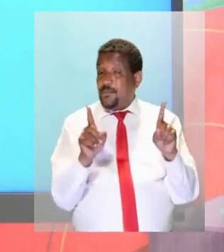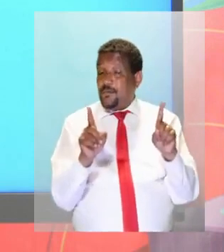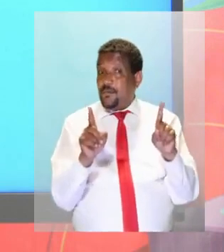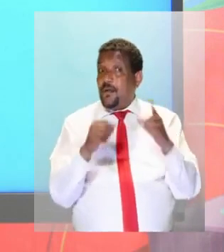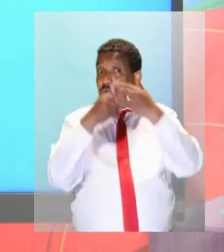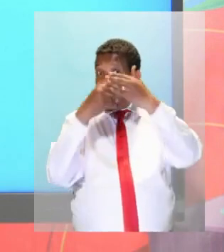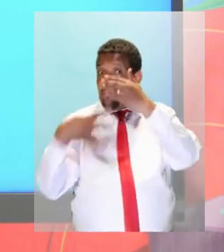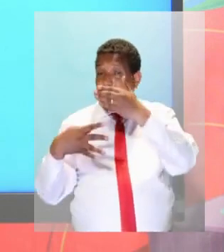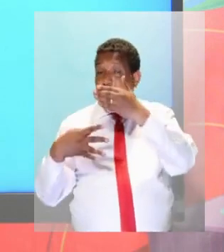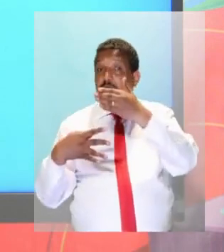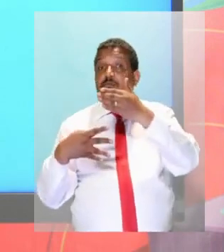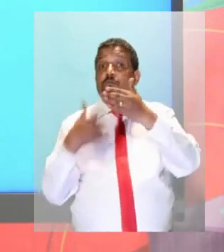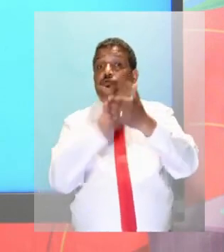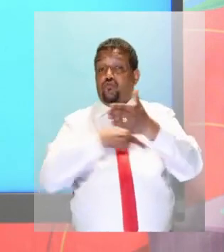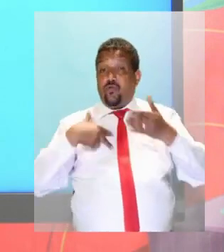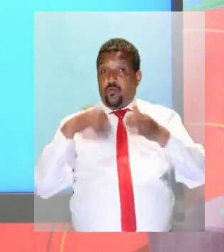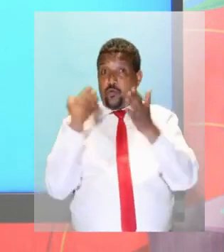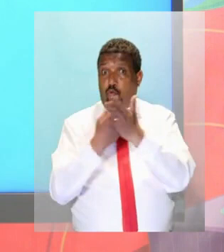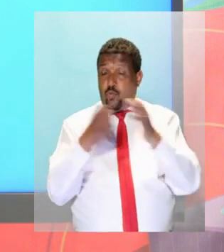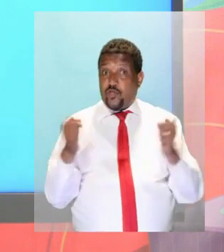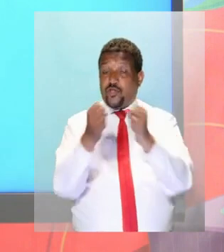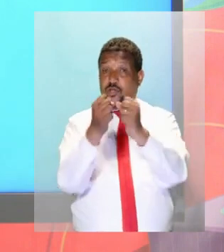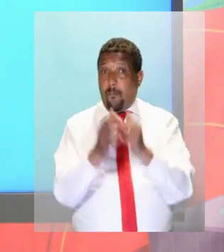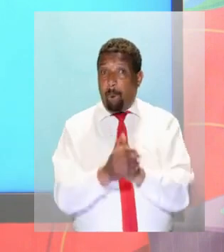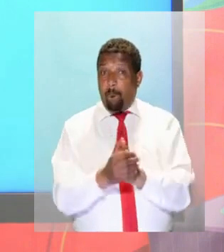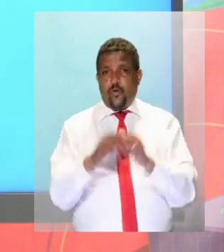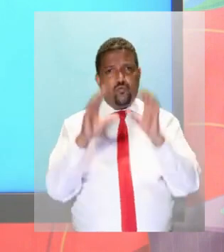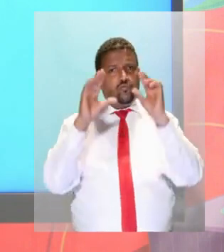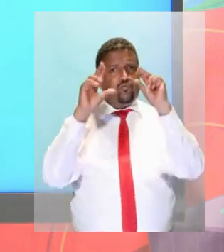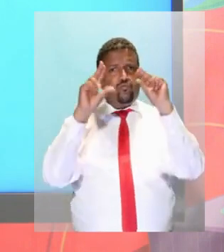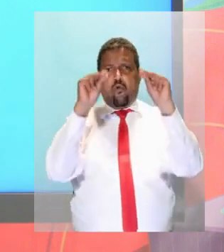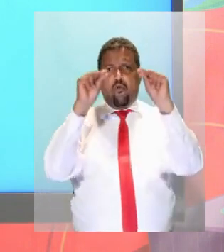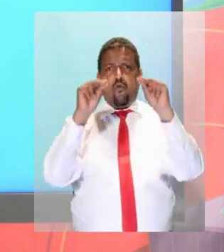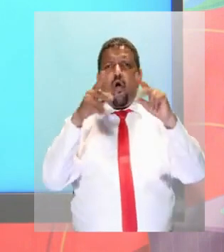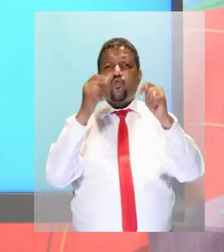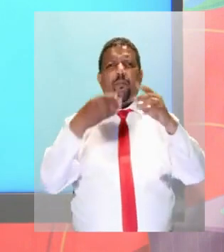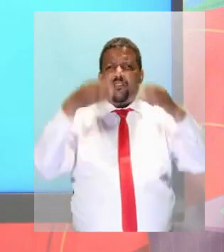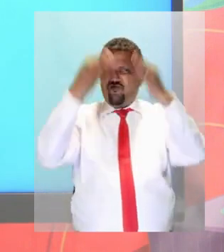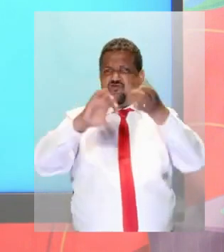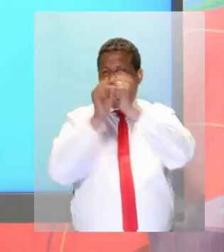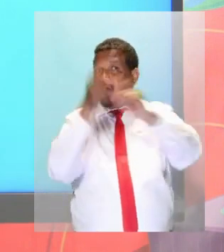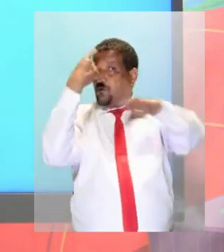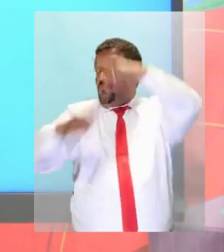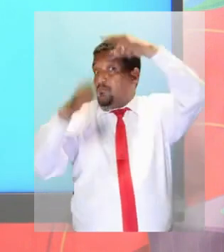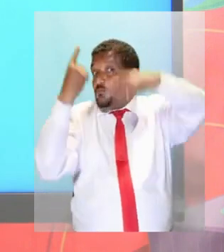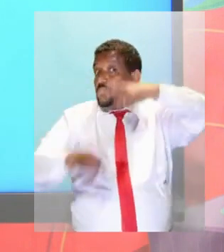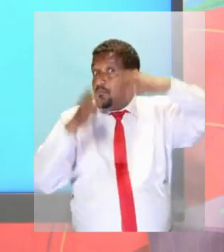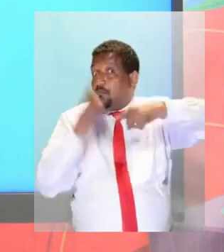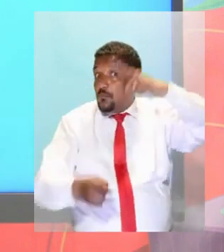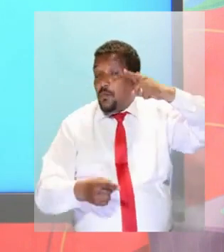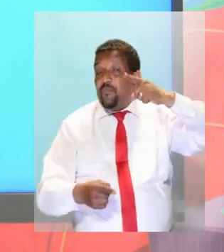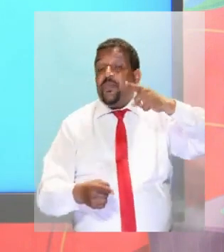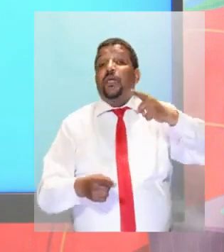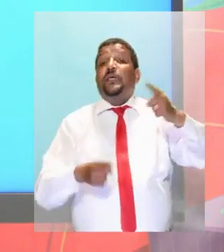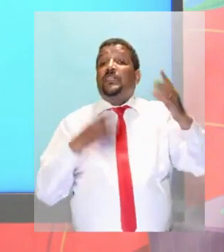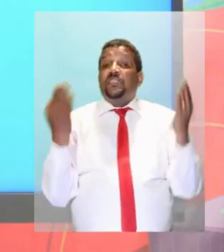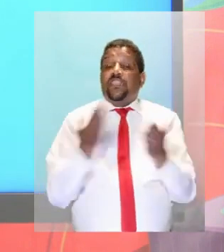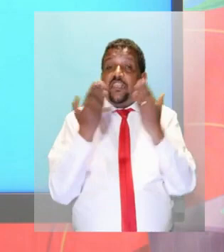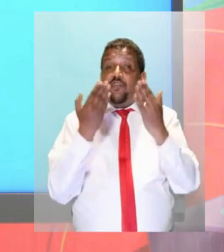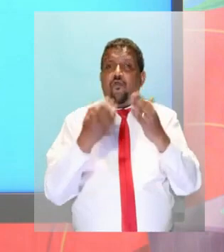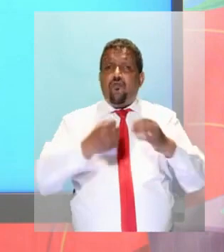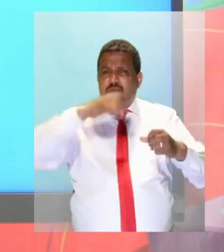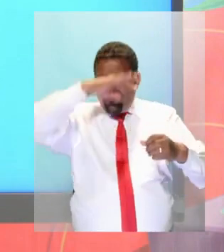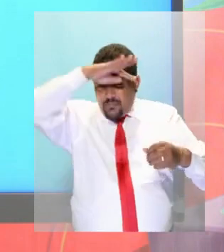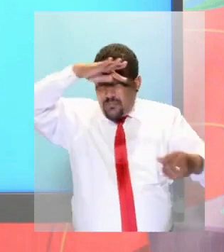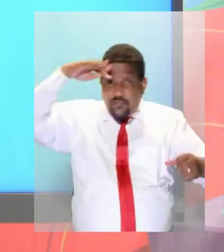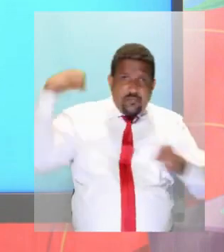under the command economy system, there is no automatic price determination. Absence of incentives for hard working